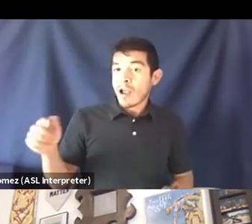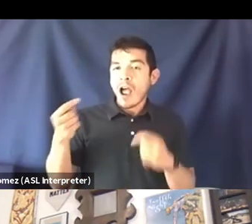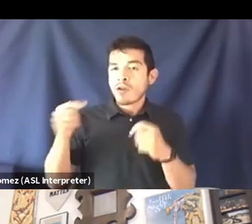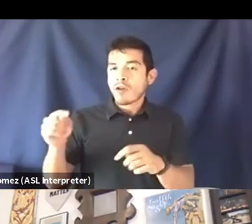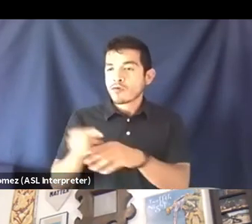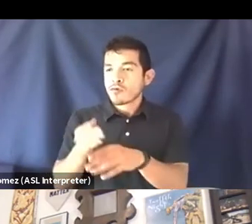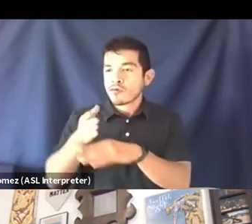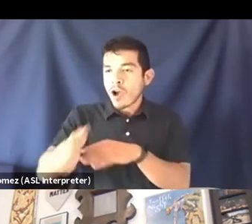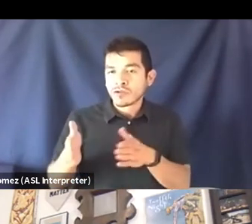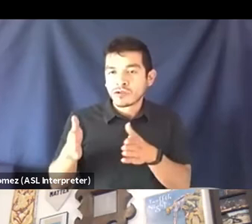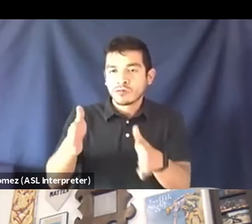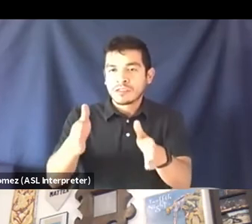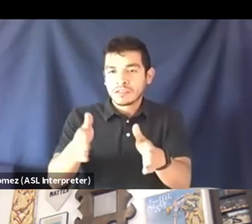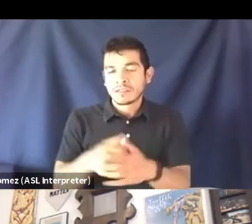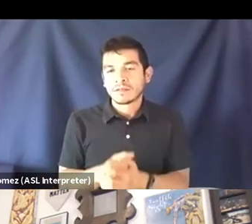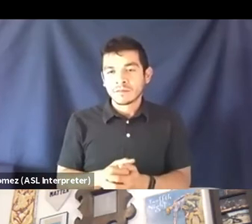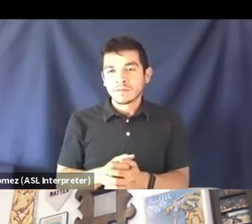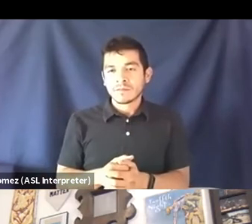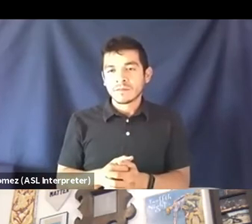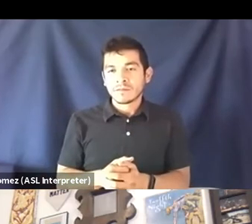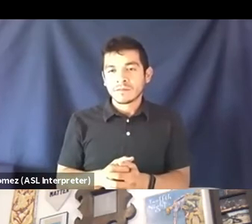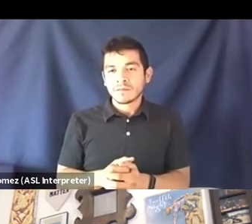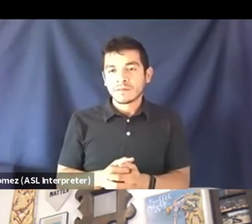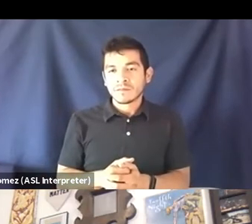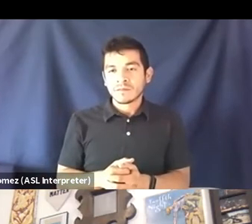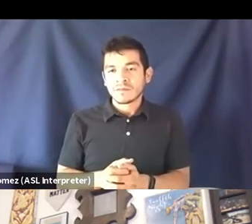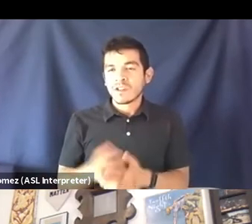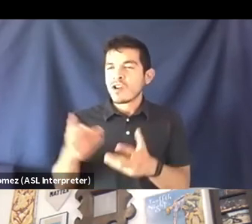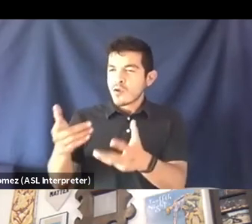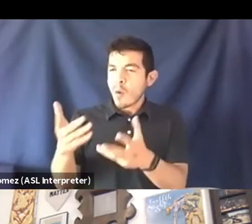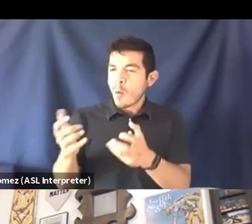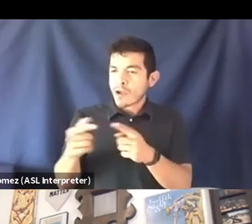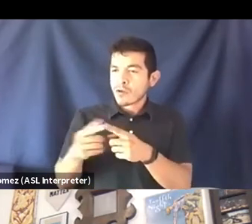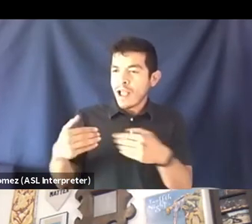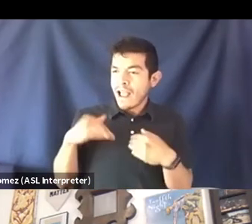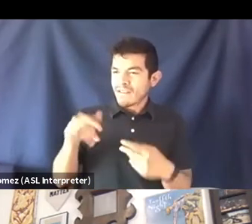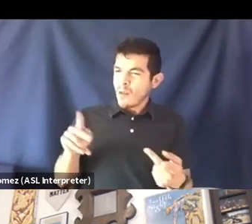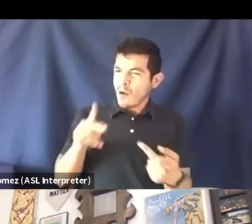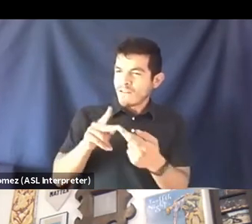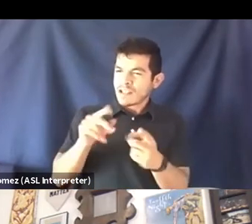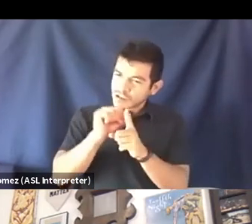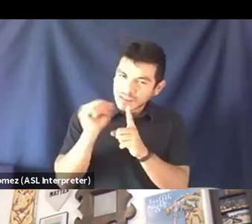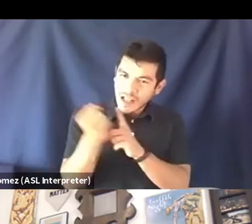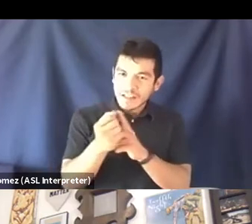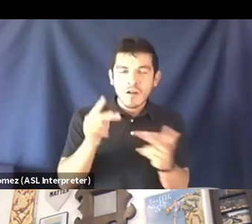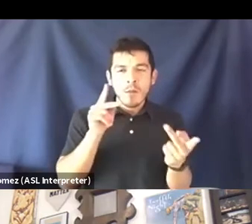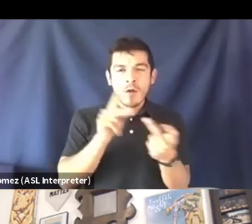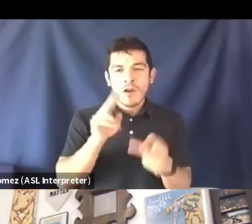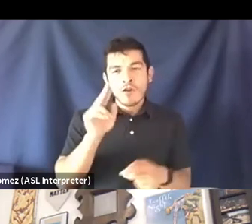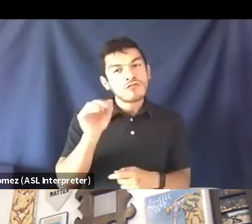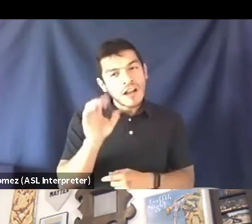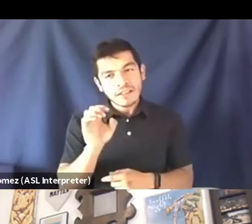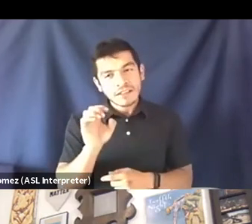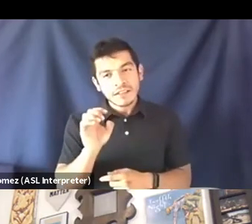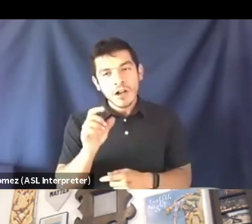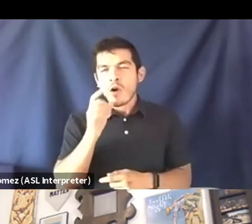street. You know, it's the way, like you said, you're wanting to have this perfect society, this perfect race, and it's just